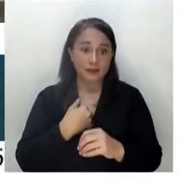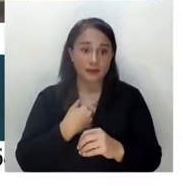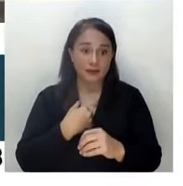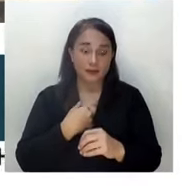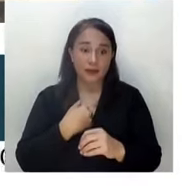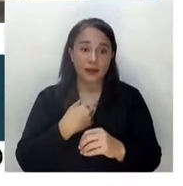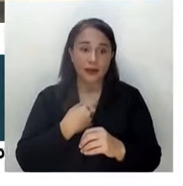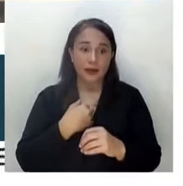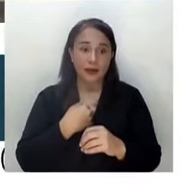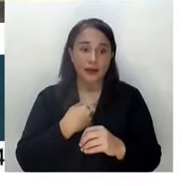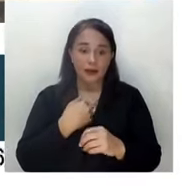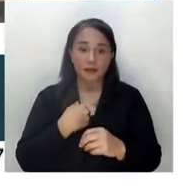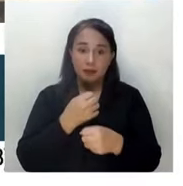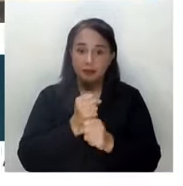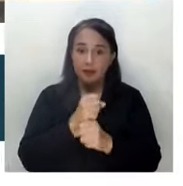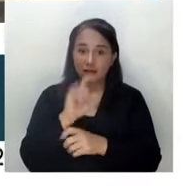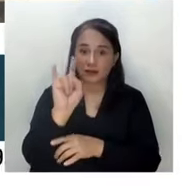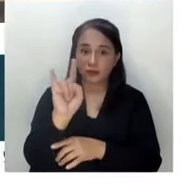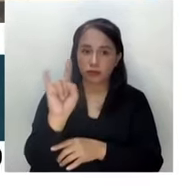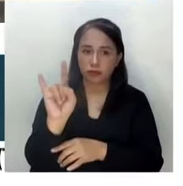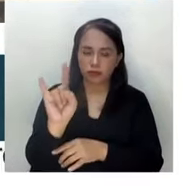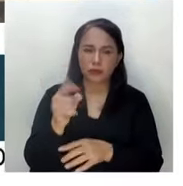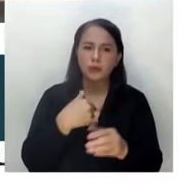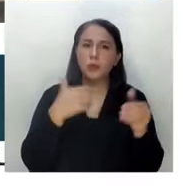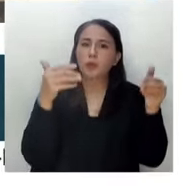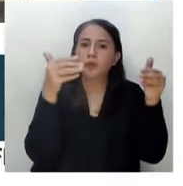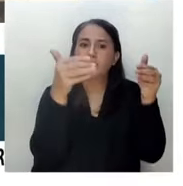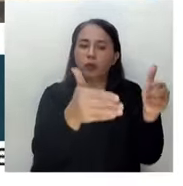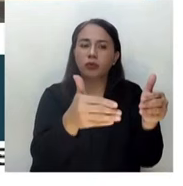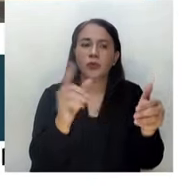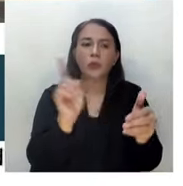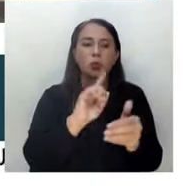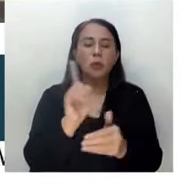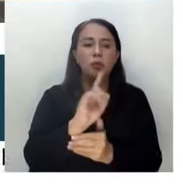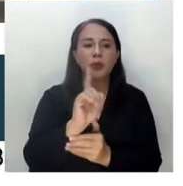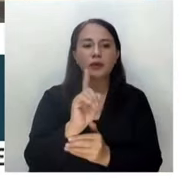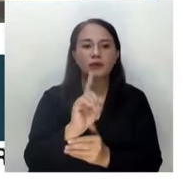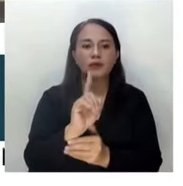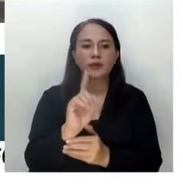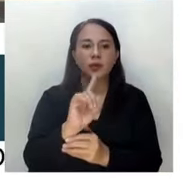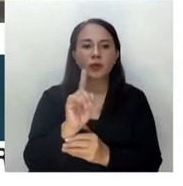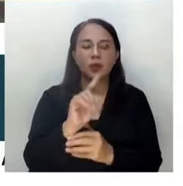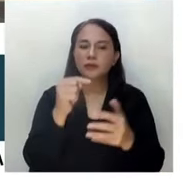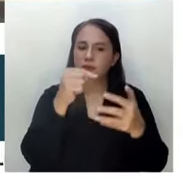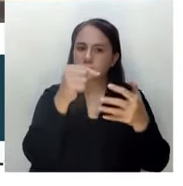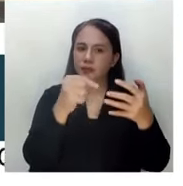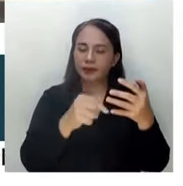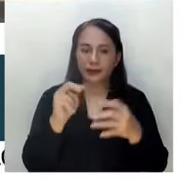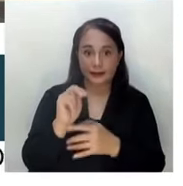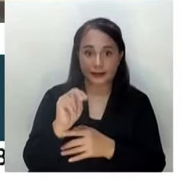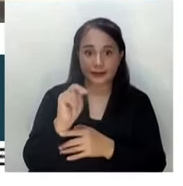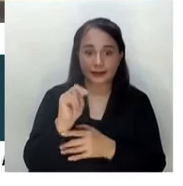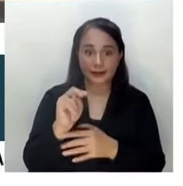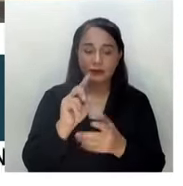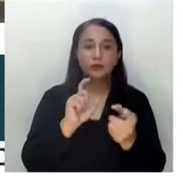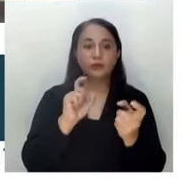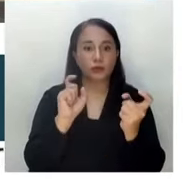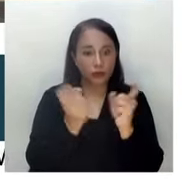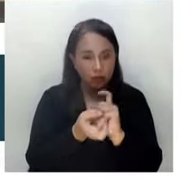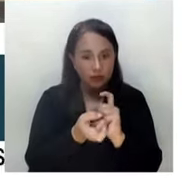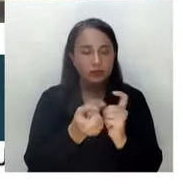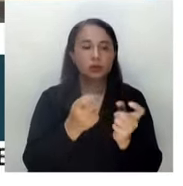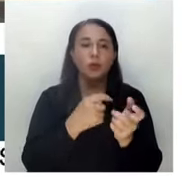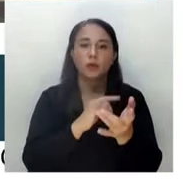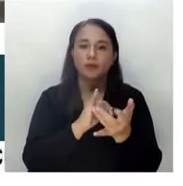if I'm the one going to do the ad, it's just to focus on what is the items that we need to revise or to amend in